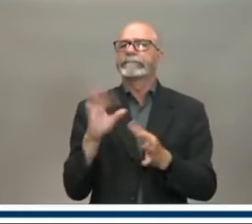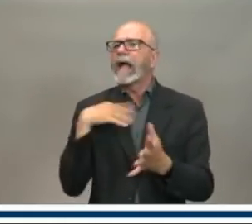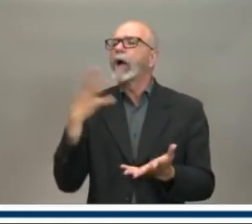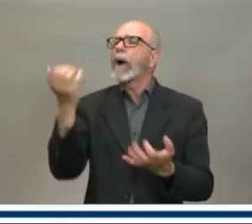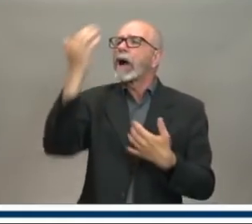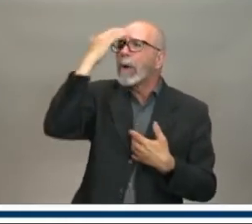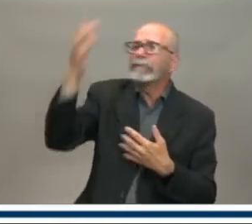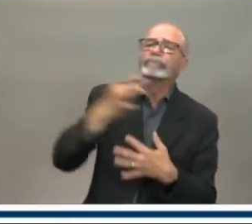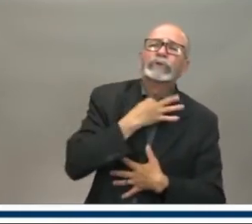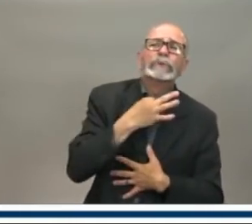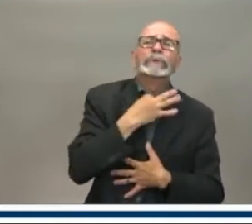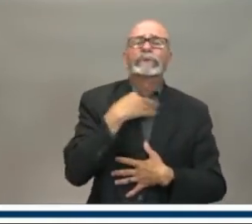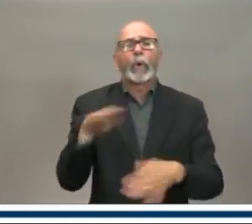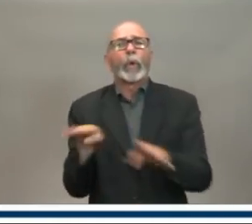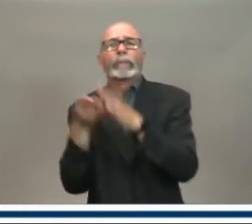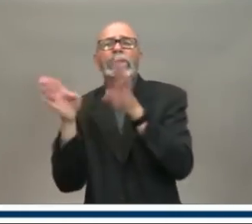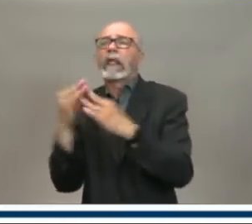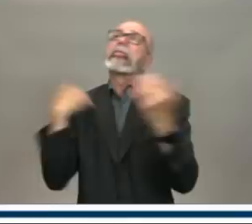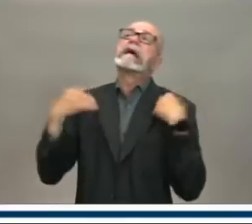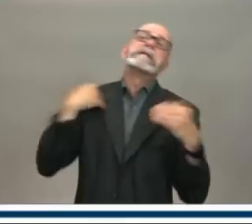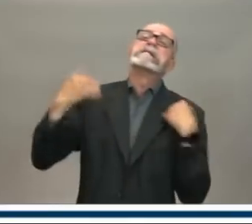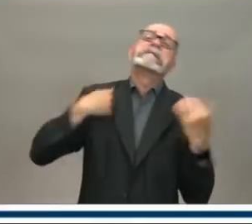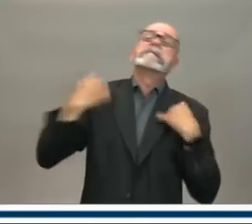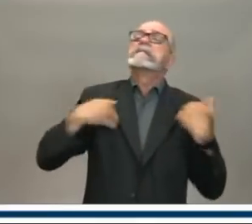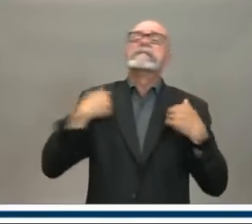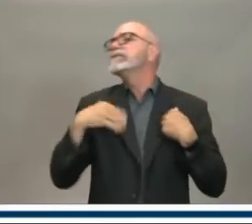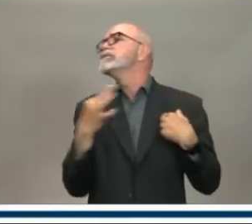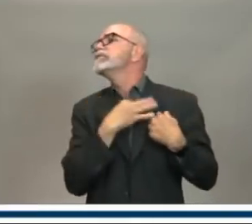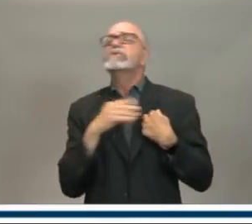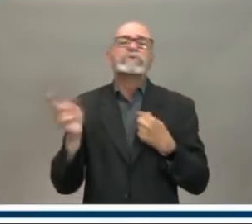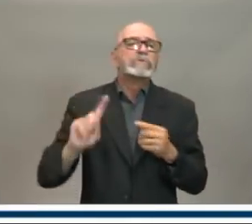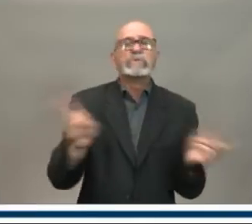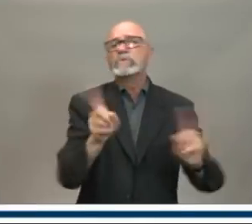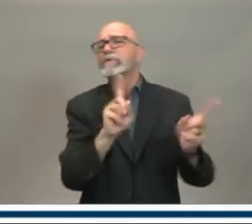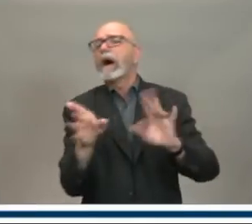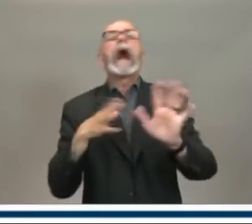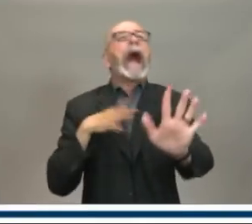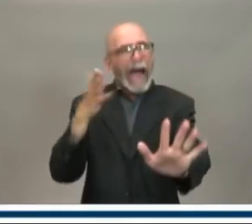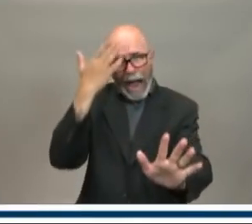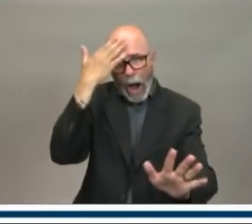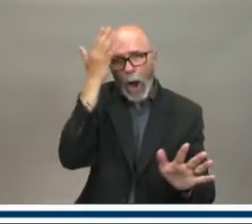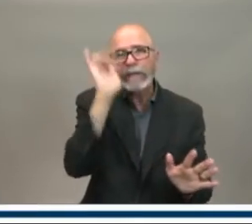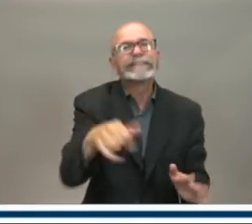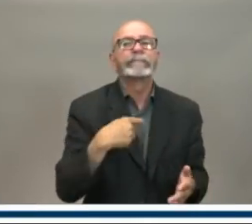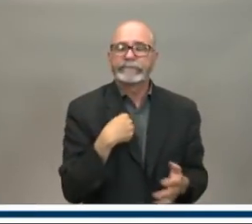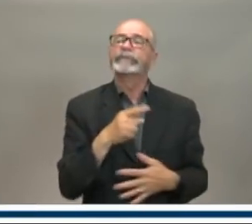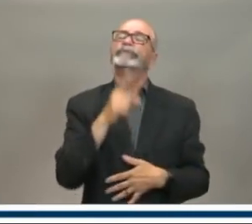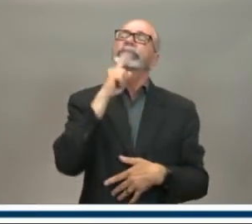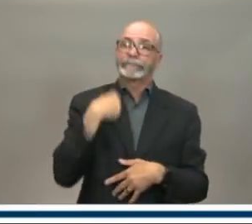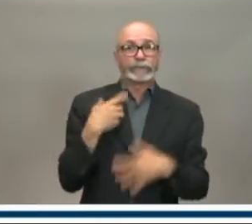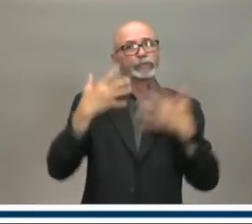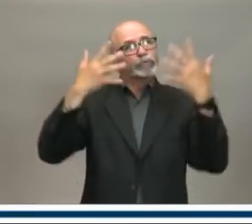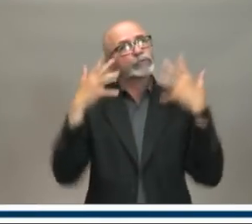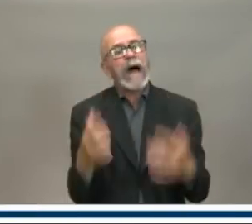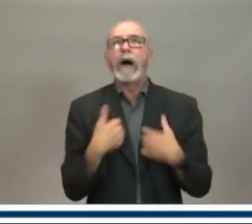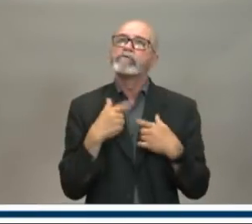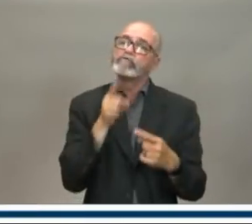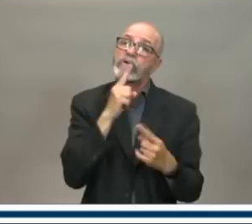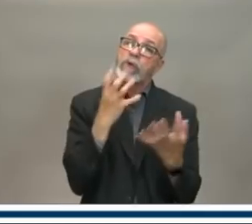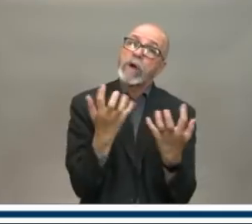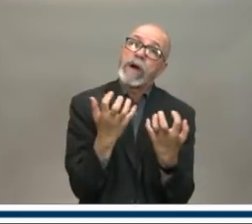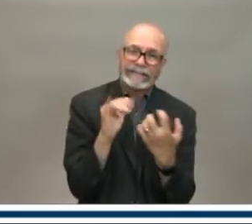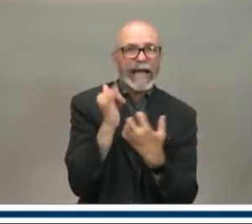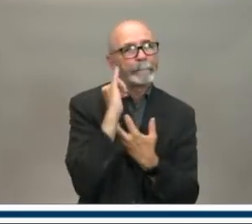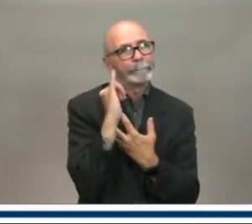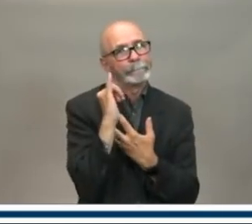people's minds. It is on mine for sure, and we're working hard with business to get them ready. As I mentioned yesterday, Dr. Strang has